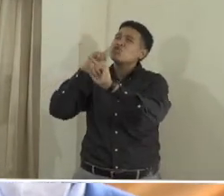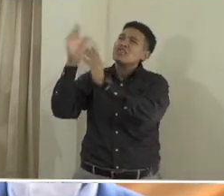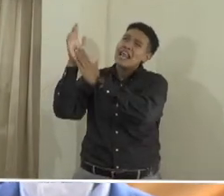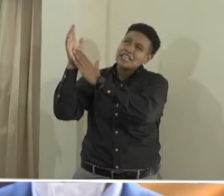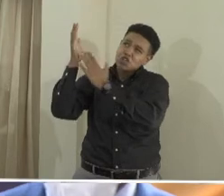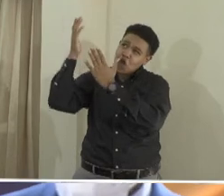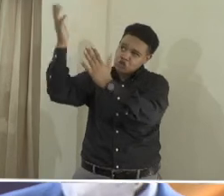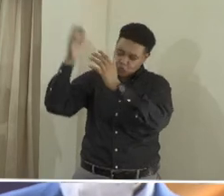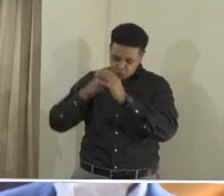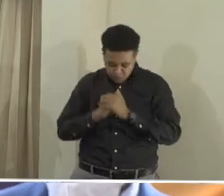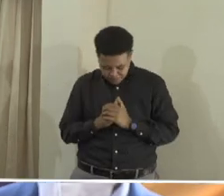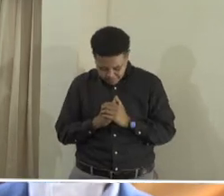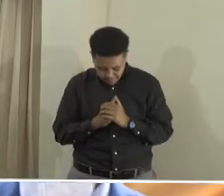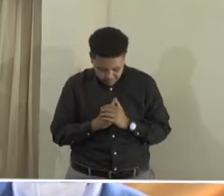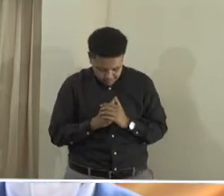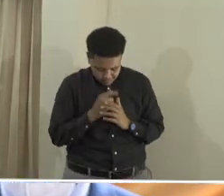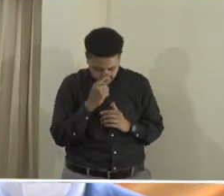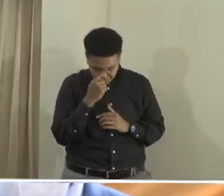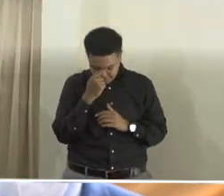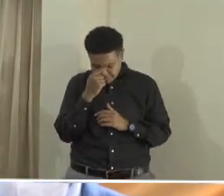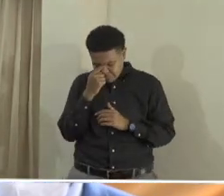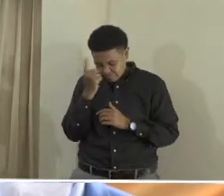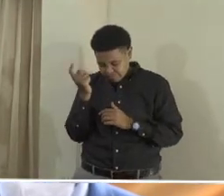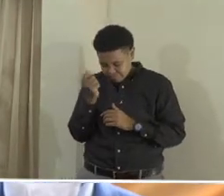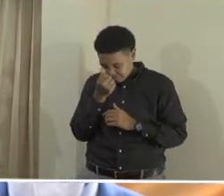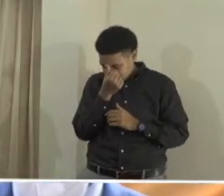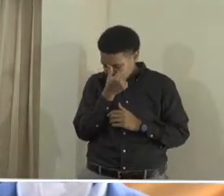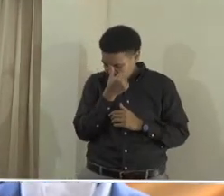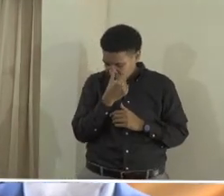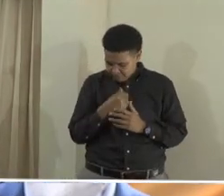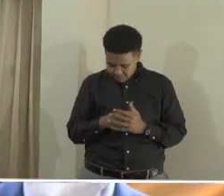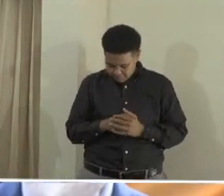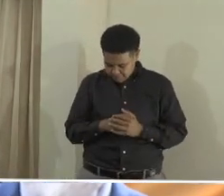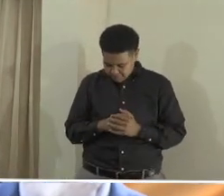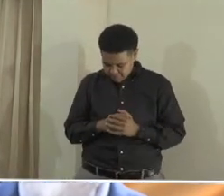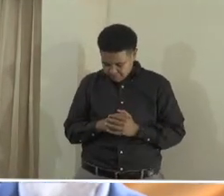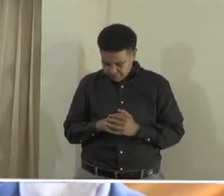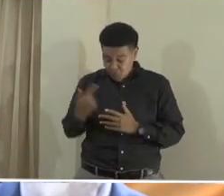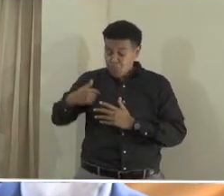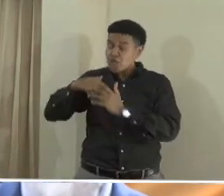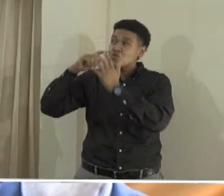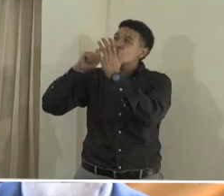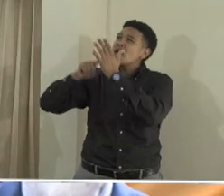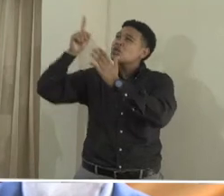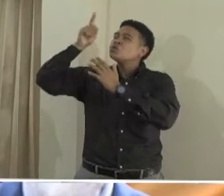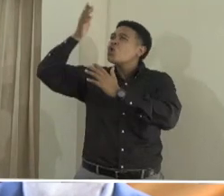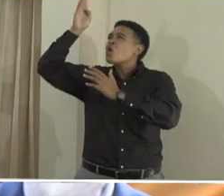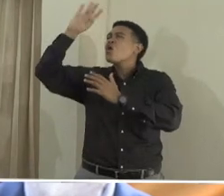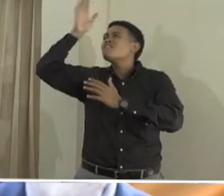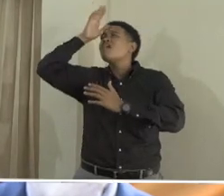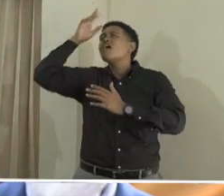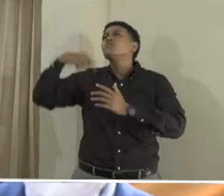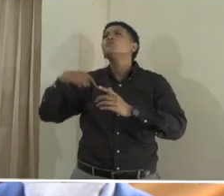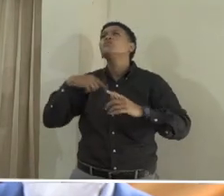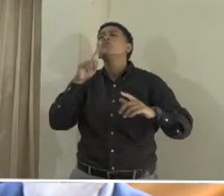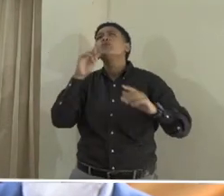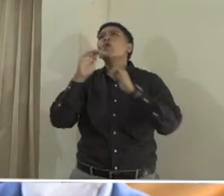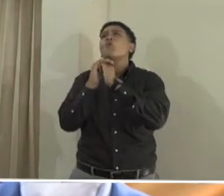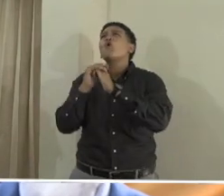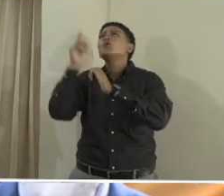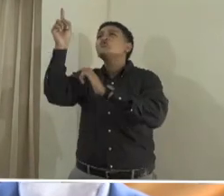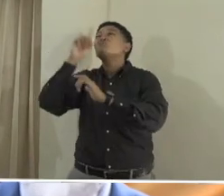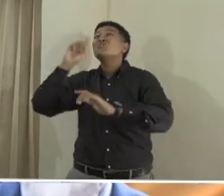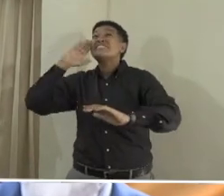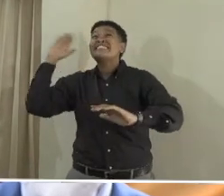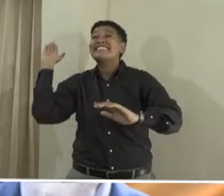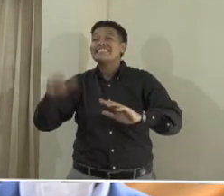exalt you. We recognize you as God our Father. And so, God, we have come to worship you on